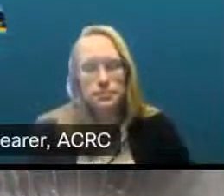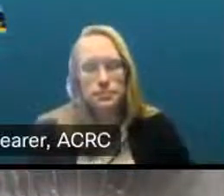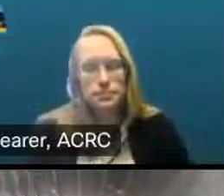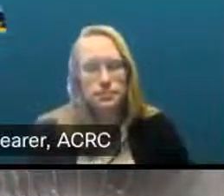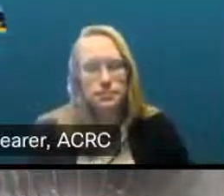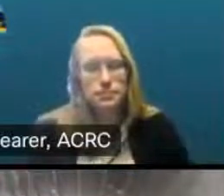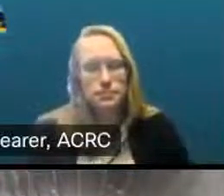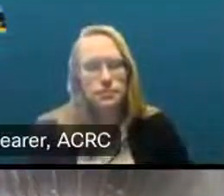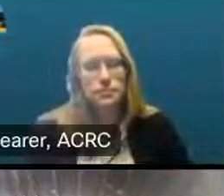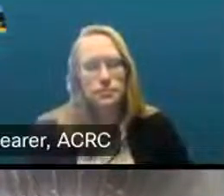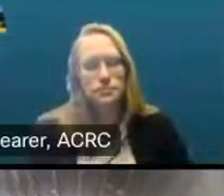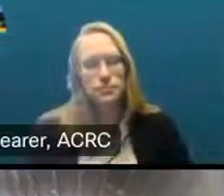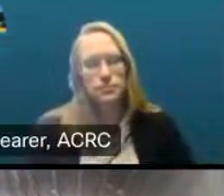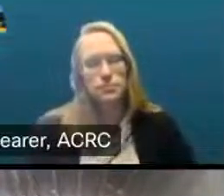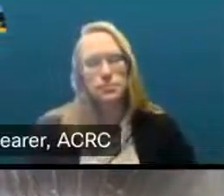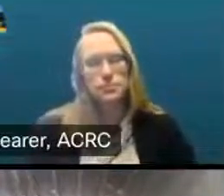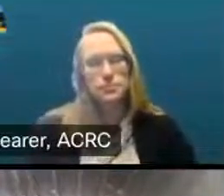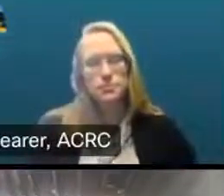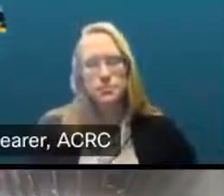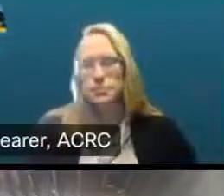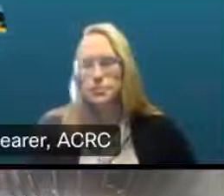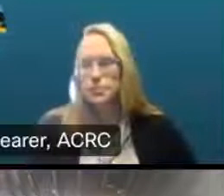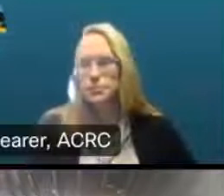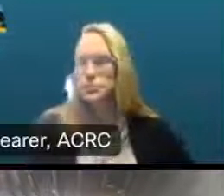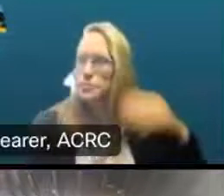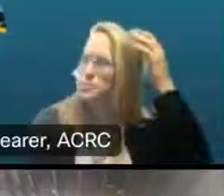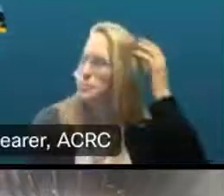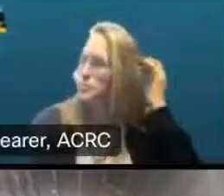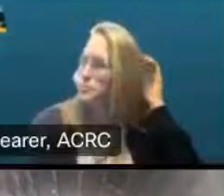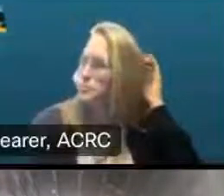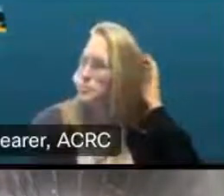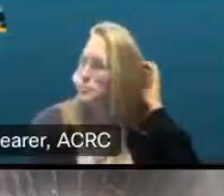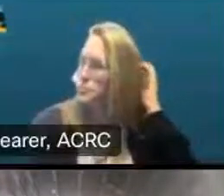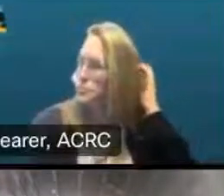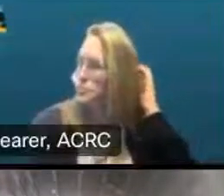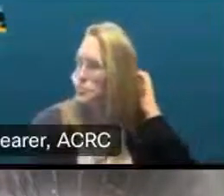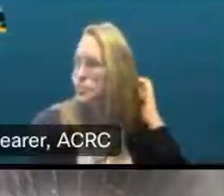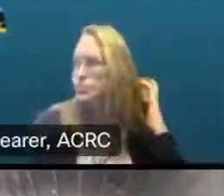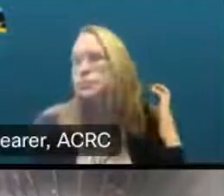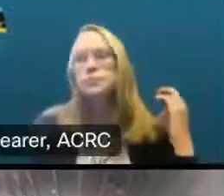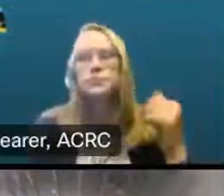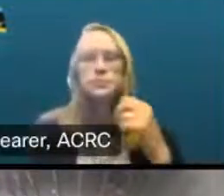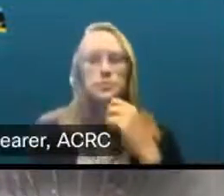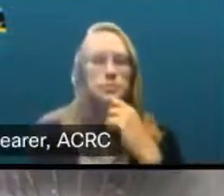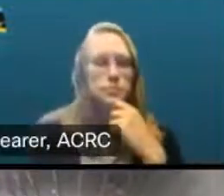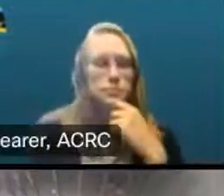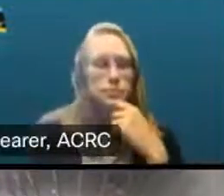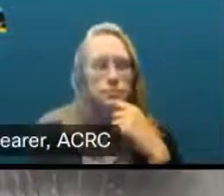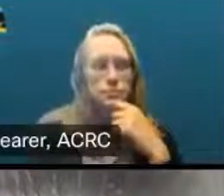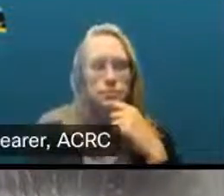other ones that were submitted. So look forward to hearing about folks that are submitting these as well. We would love to